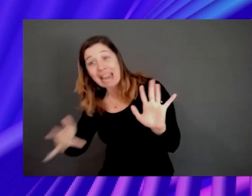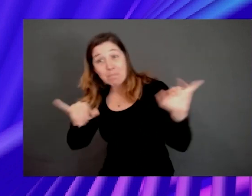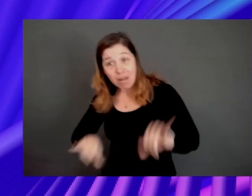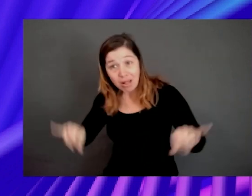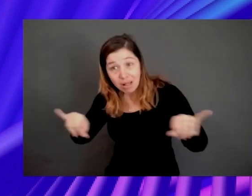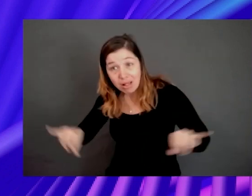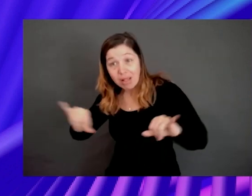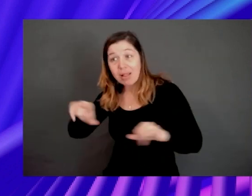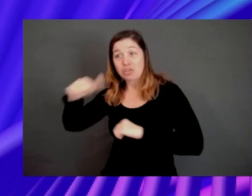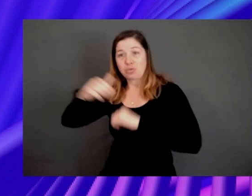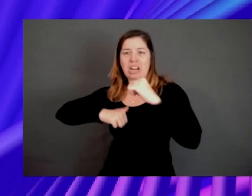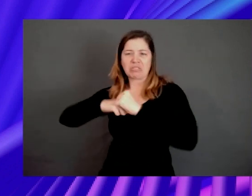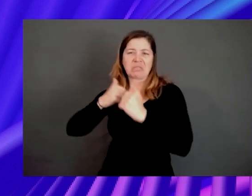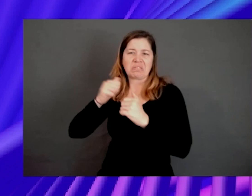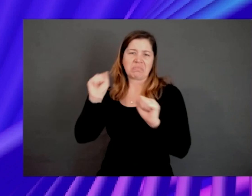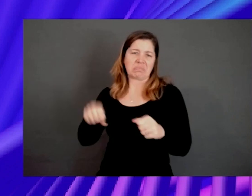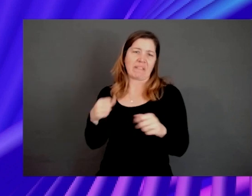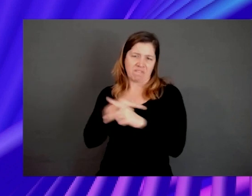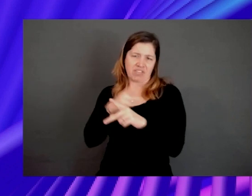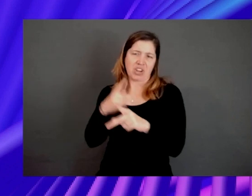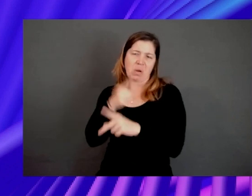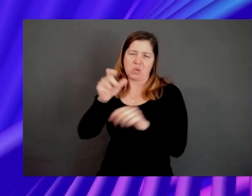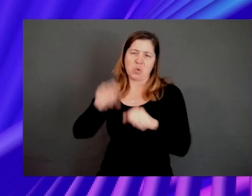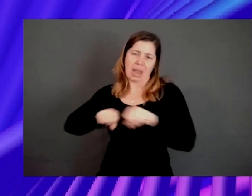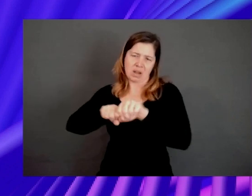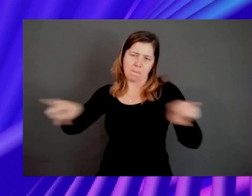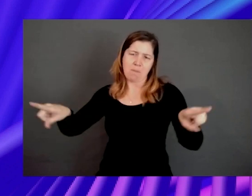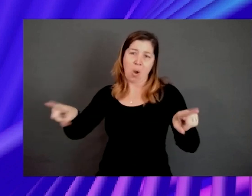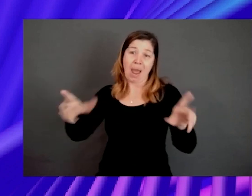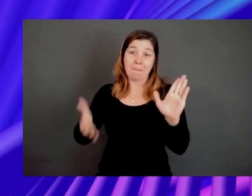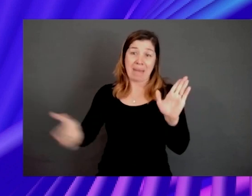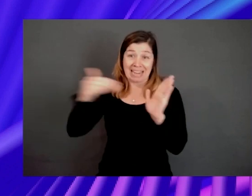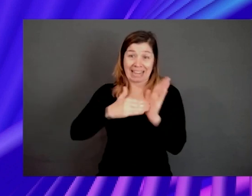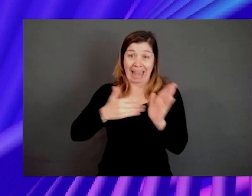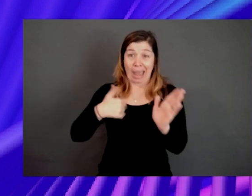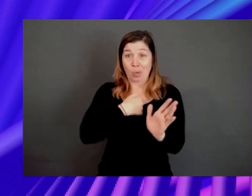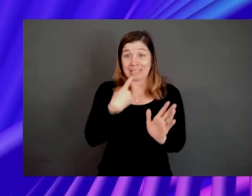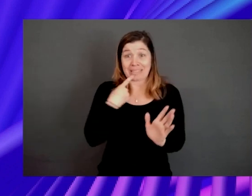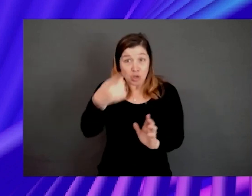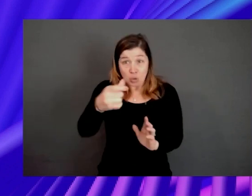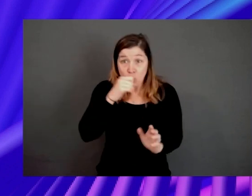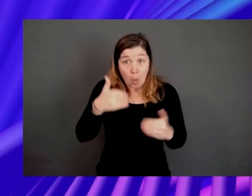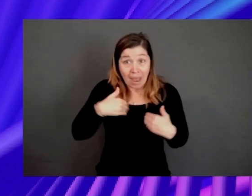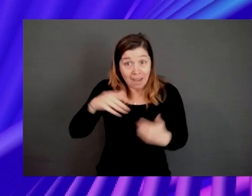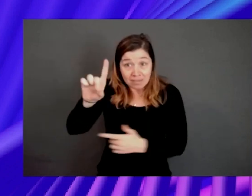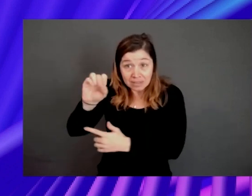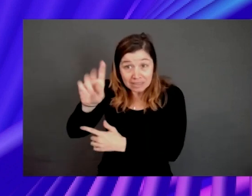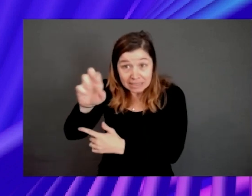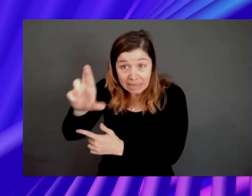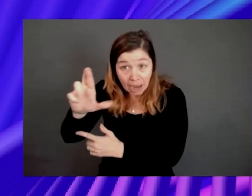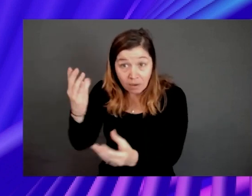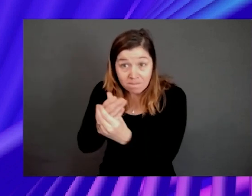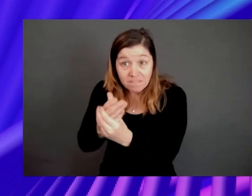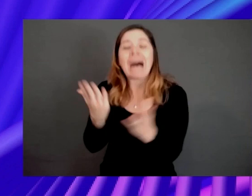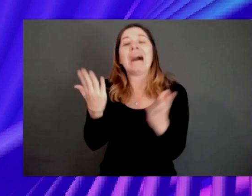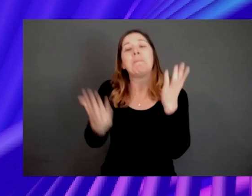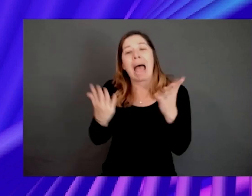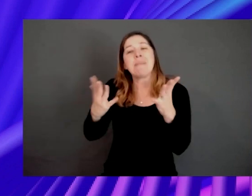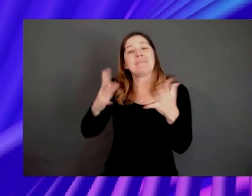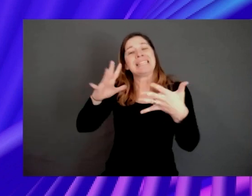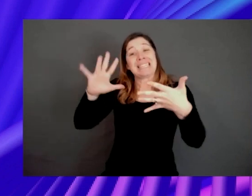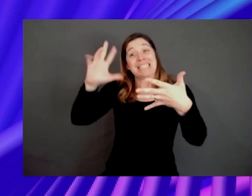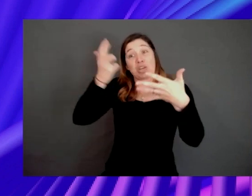file. And you can deploy it. But again, like we would say, since you don't have a Docker file, that'll probably be a little further down the recommendation